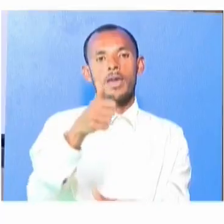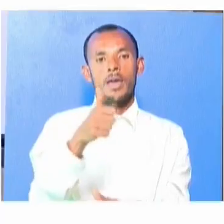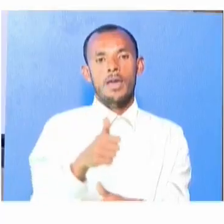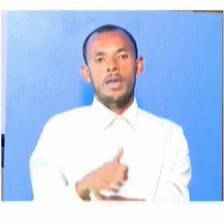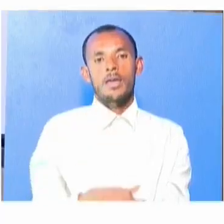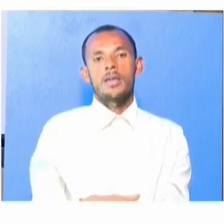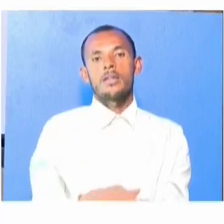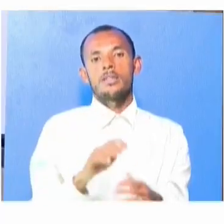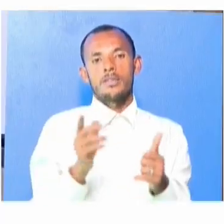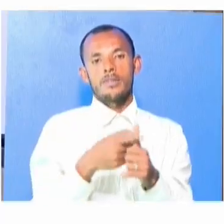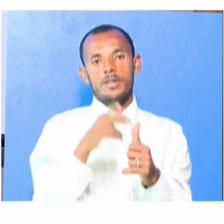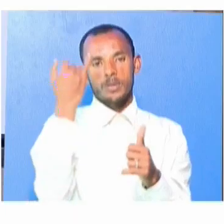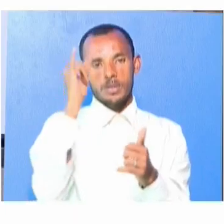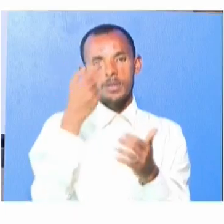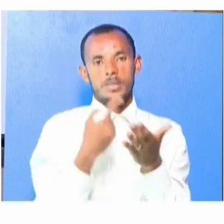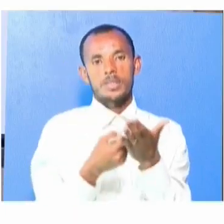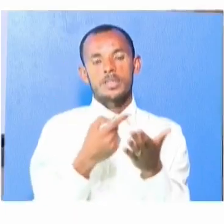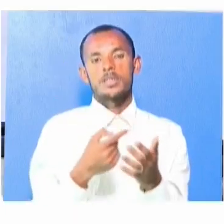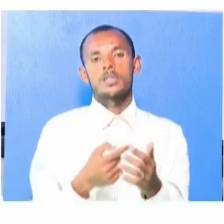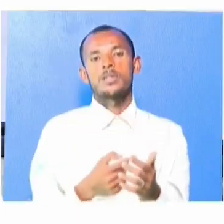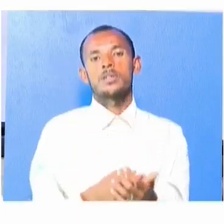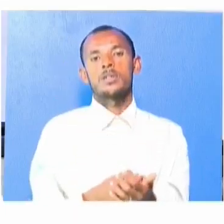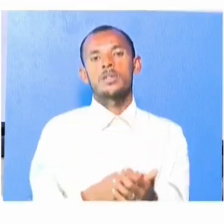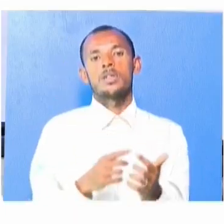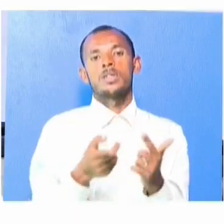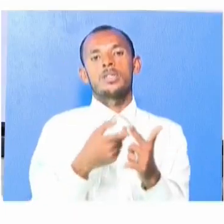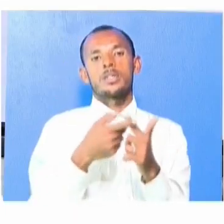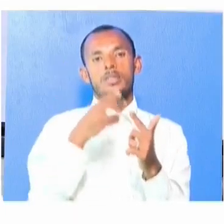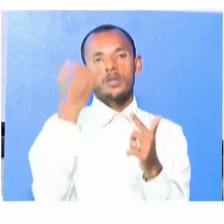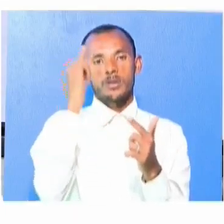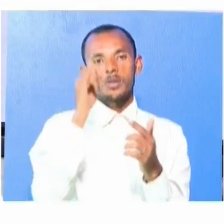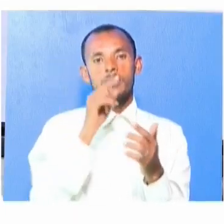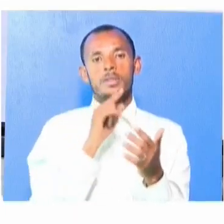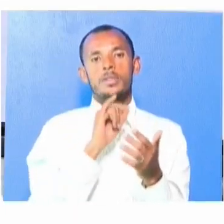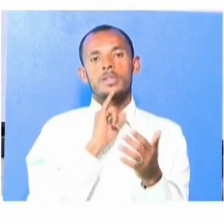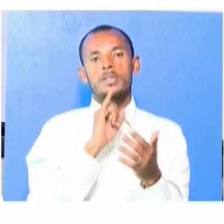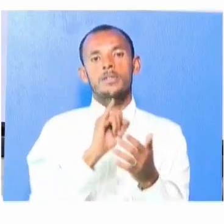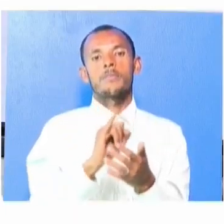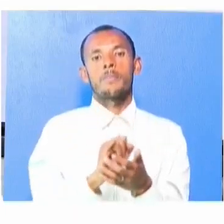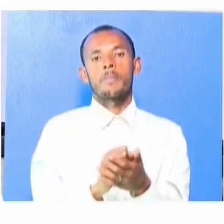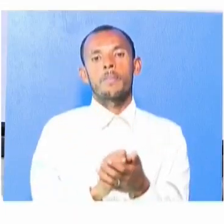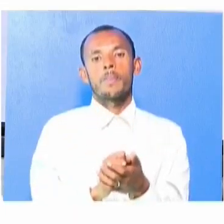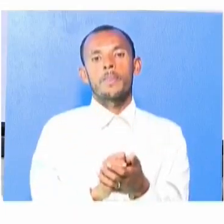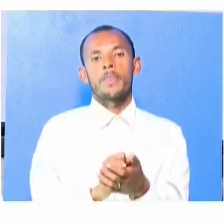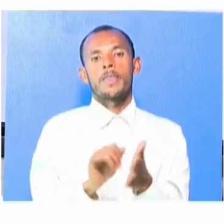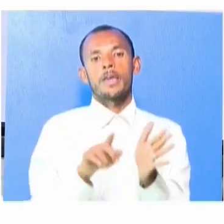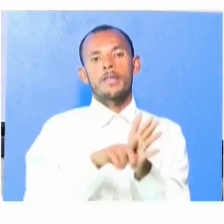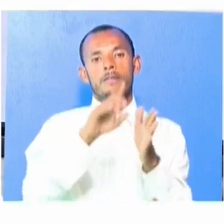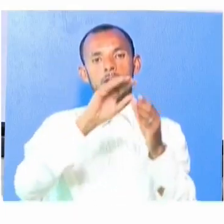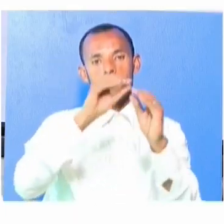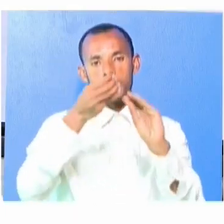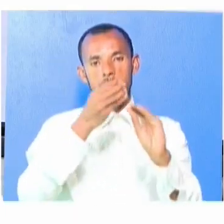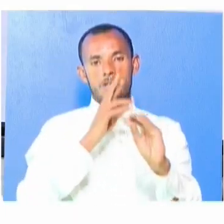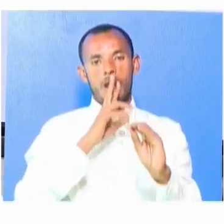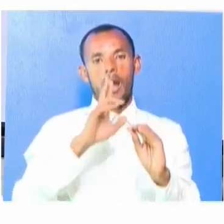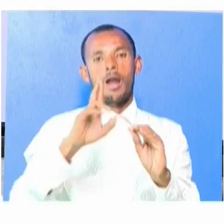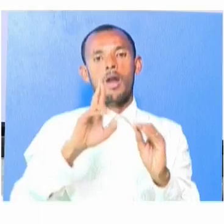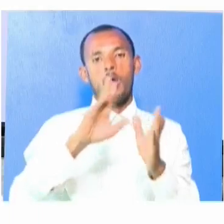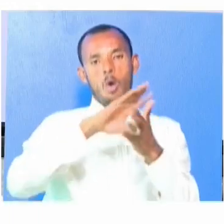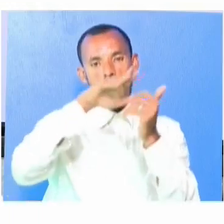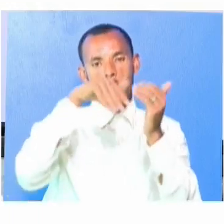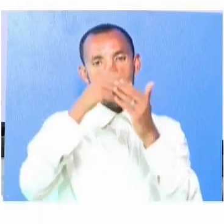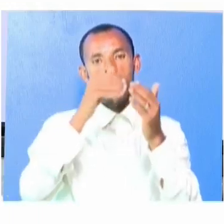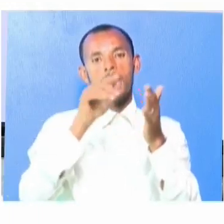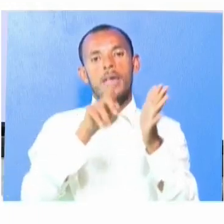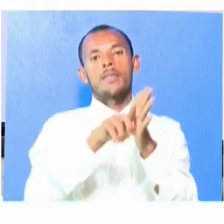first concept, this one. The next concept we have seen, negative numbers are, all negative numbers